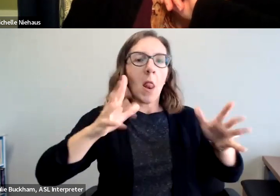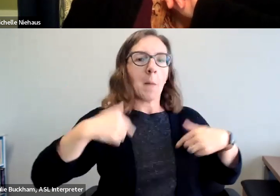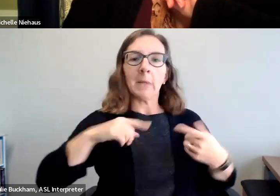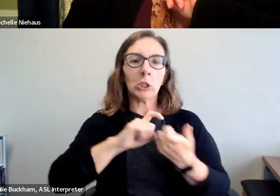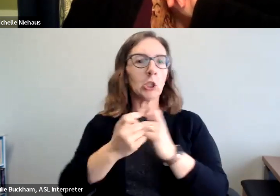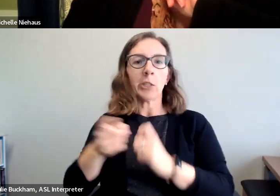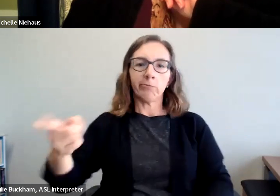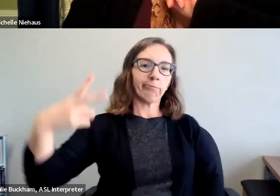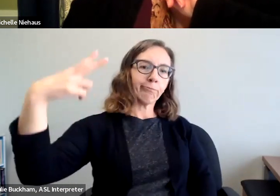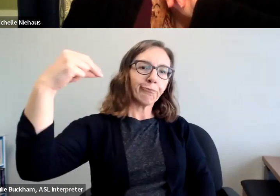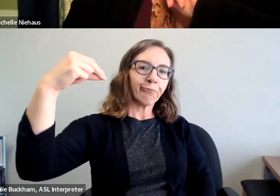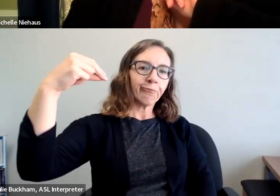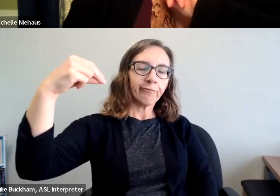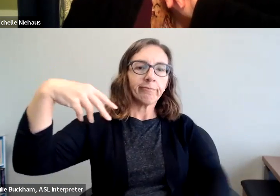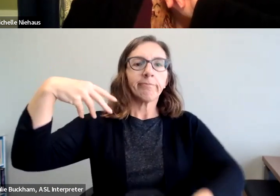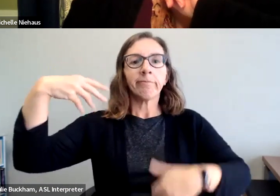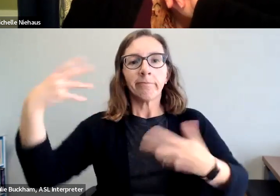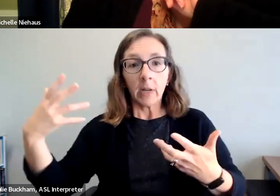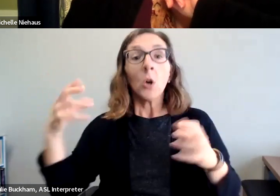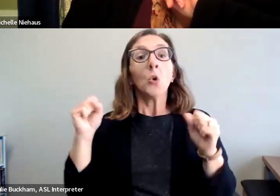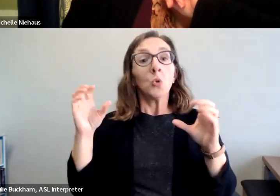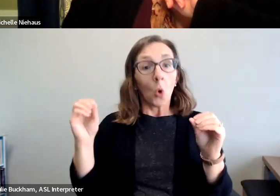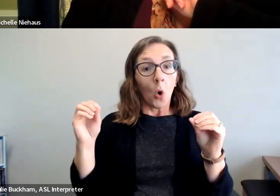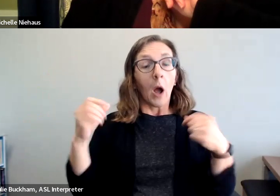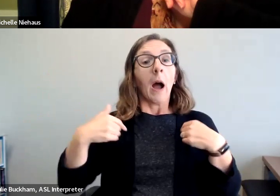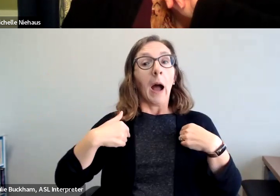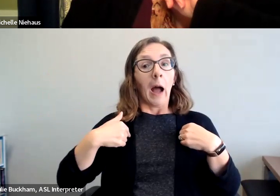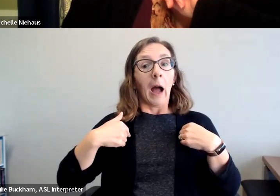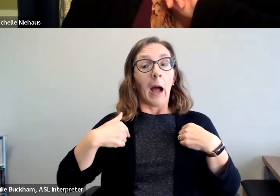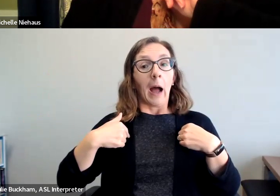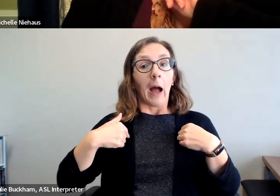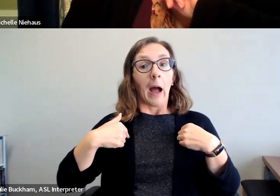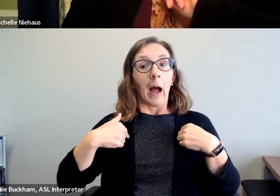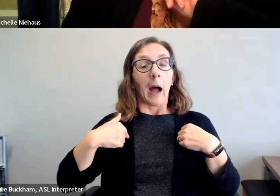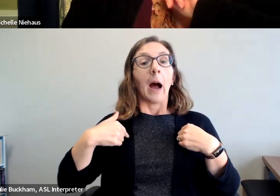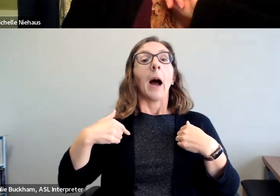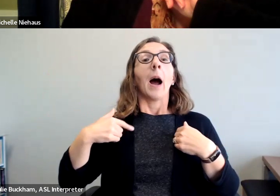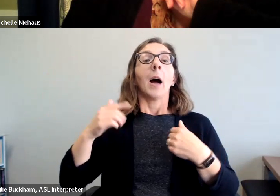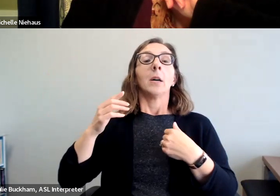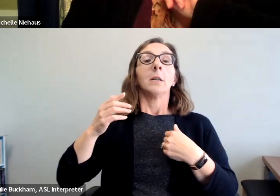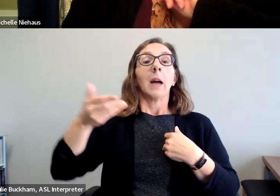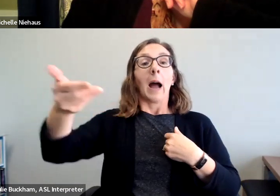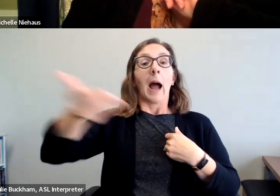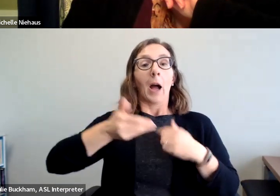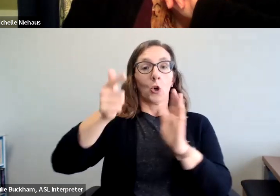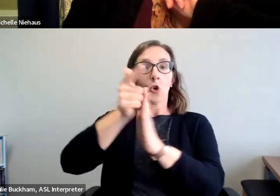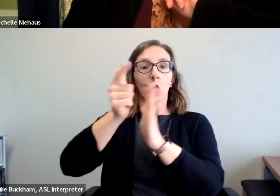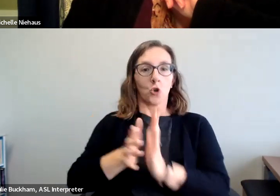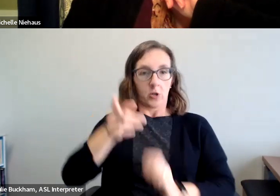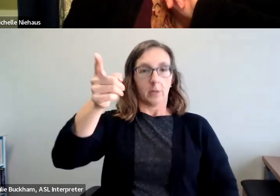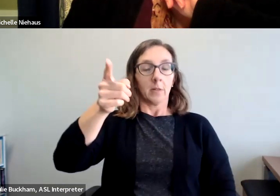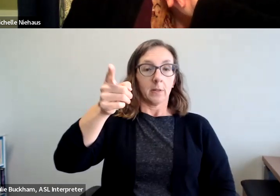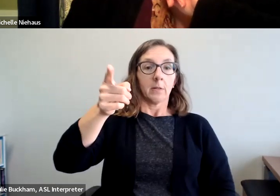change. So I ended up having to get the help of an attorney. At that